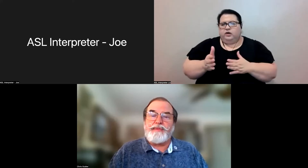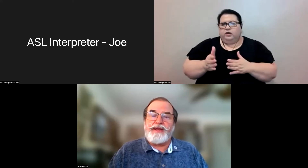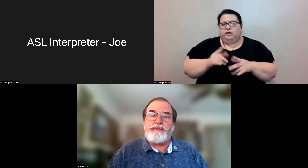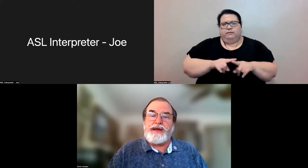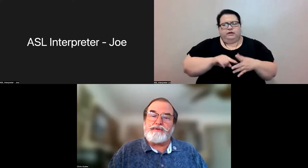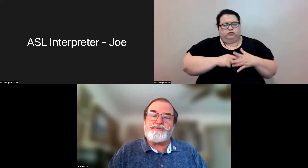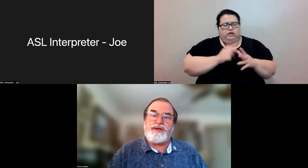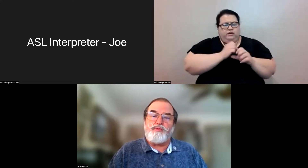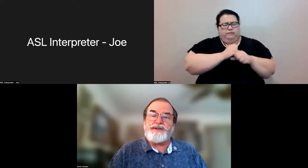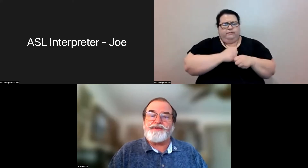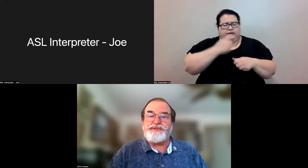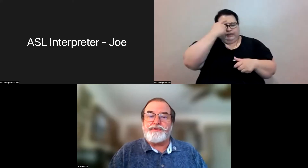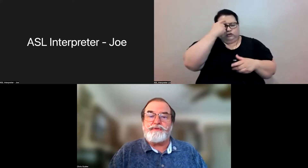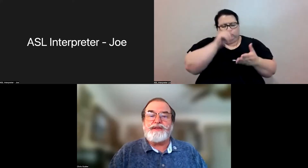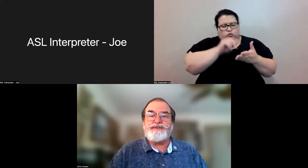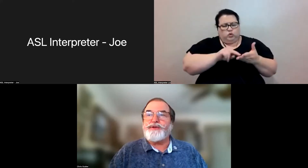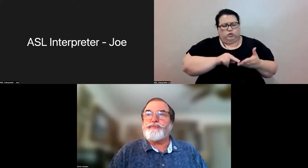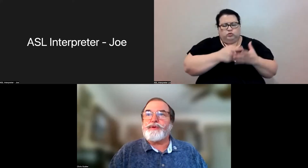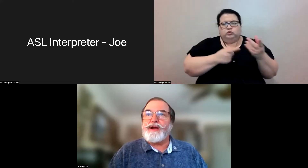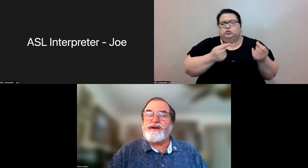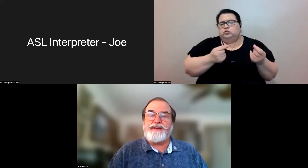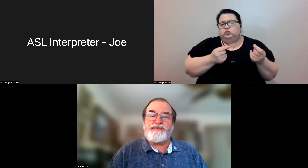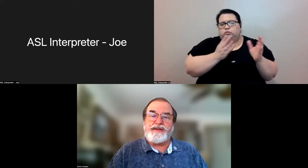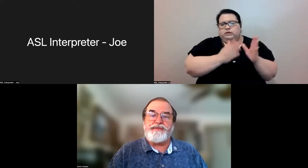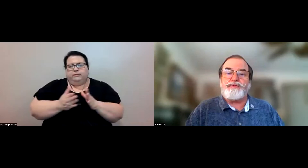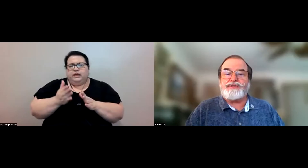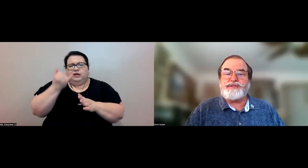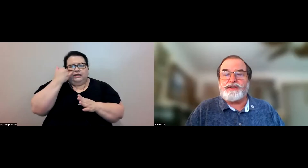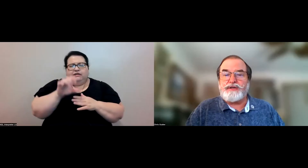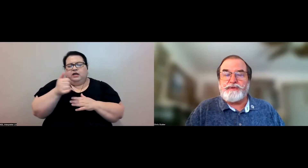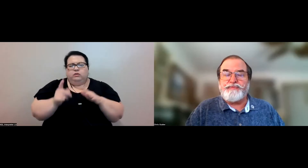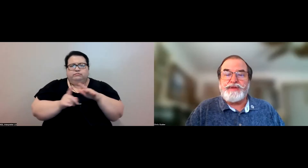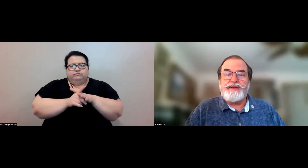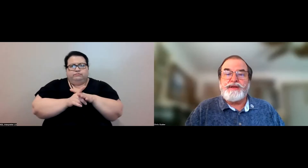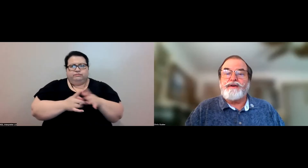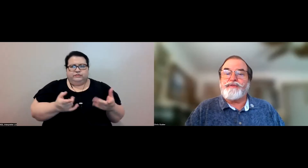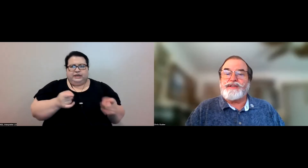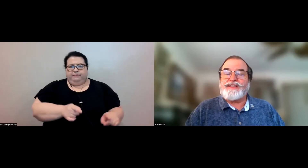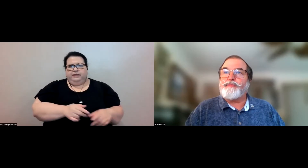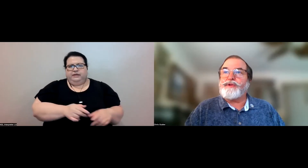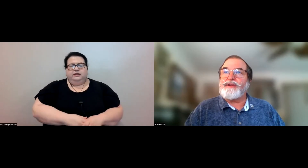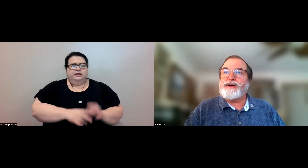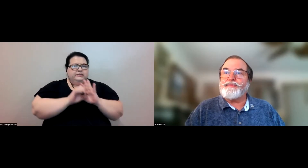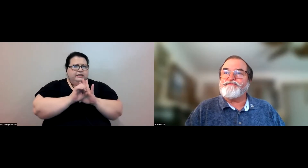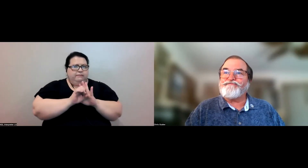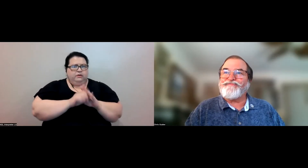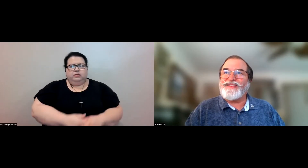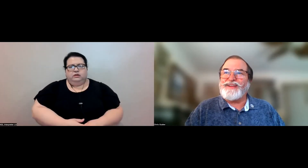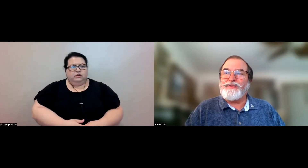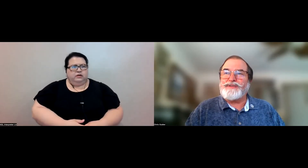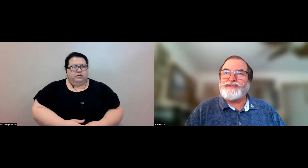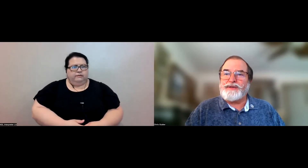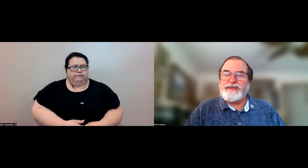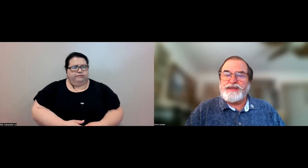start making mental notes on what to do so you're prepared if another one should occur. For example,